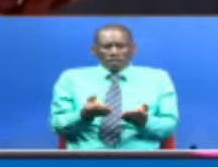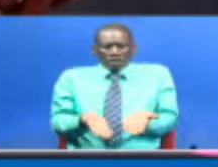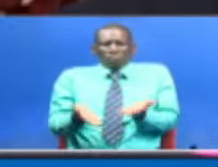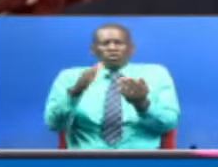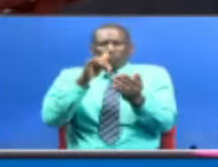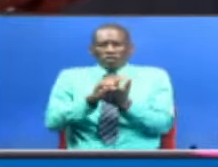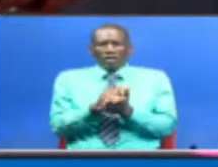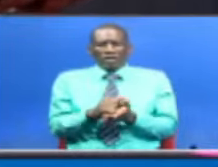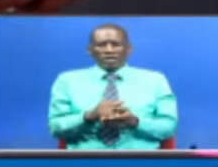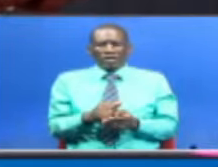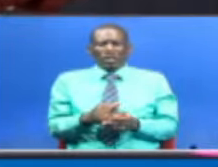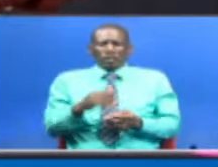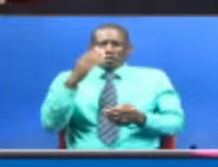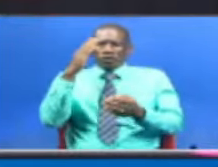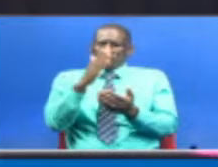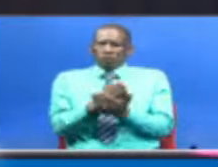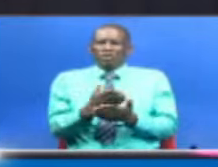because